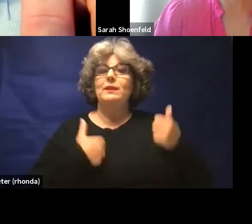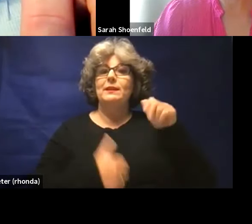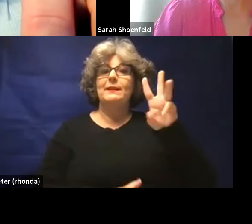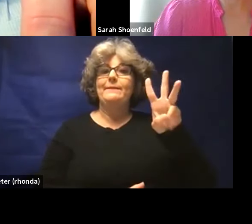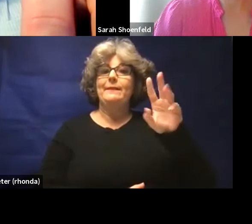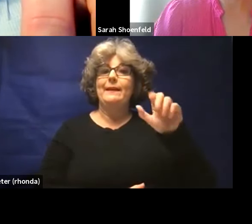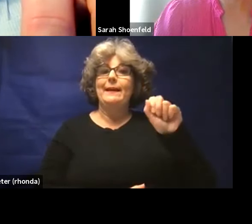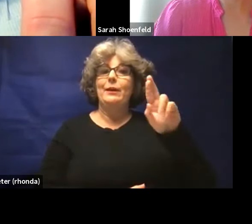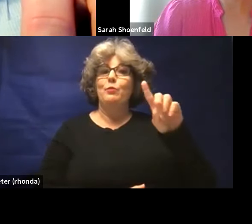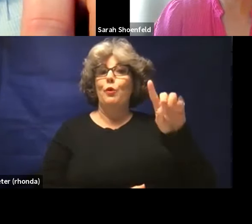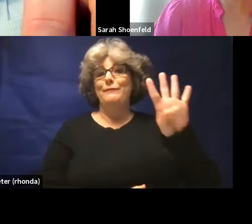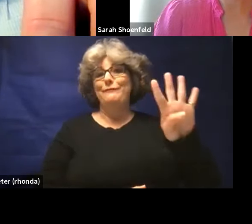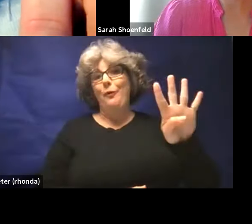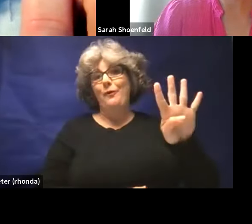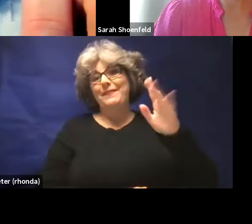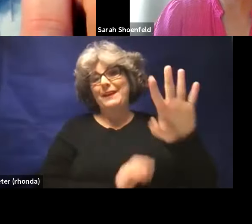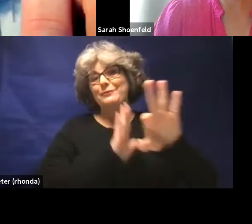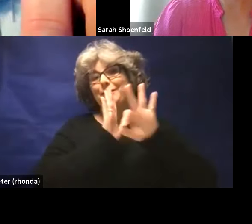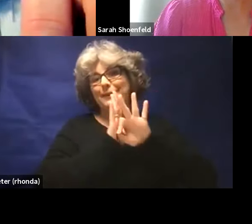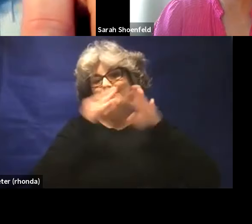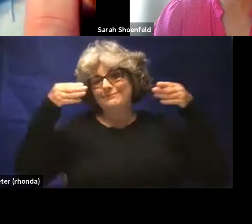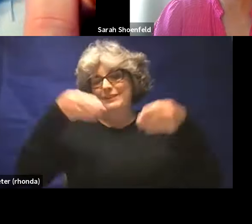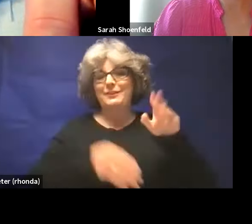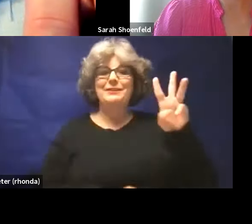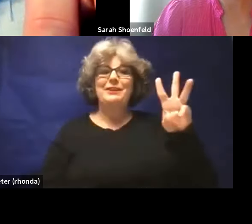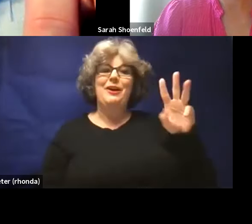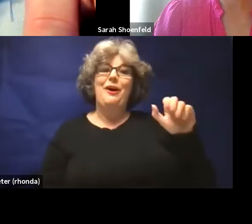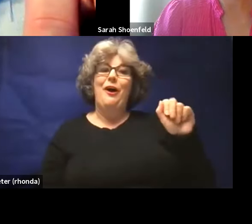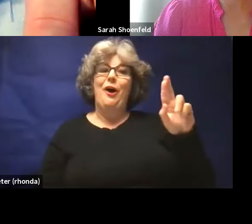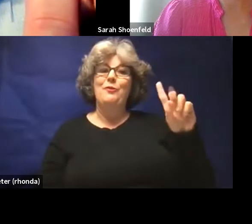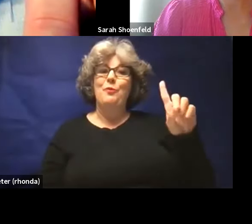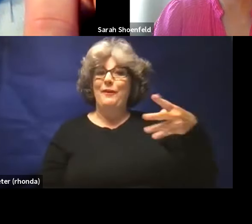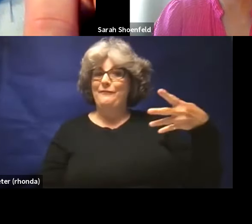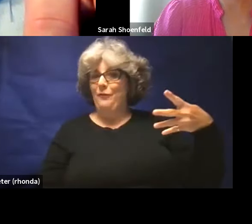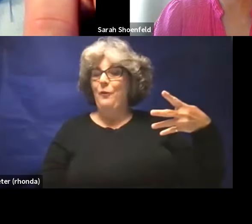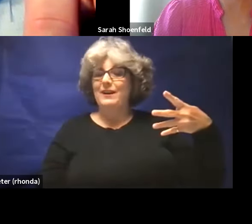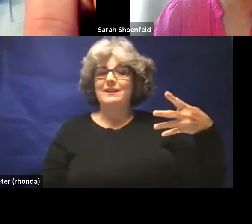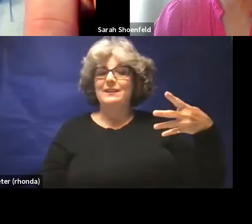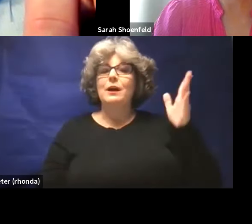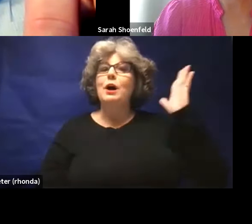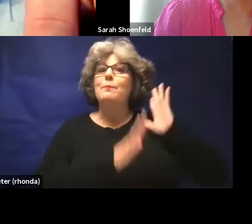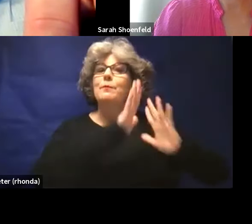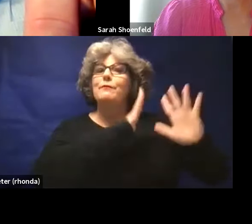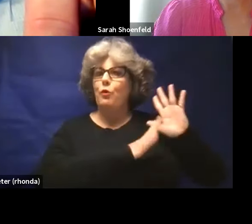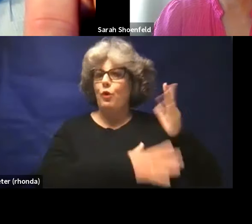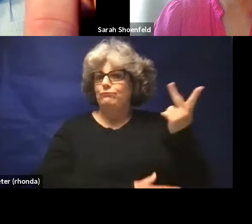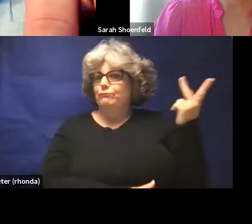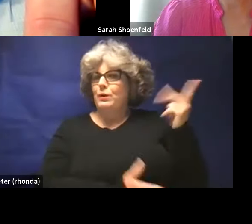So that's one of the reasons we've worked on Ward 4. And we had previously done